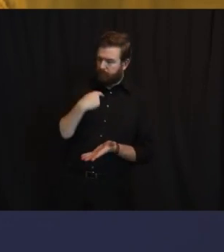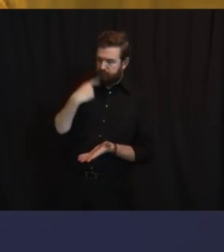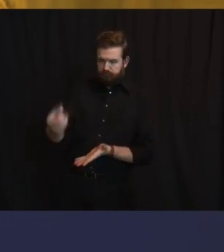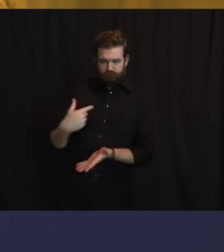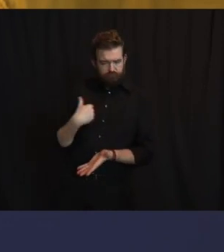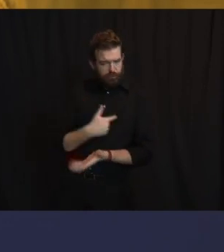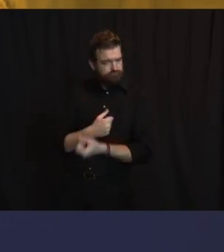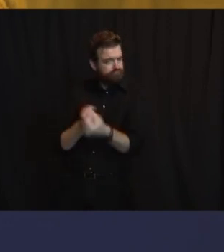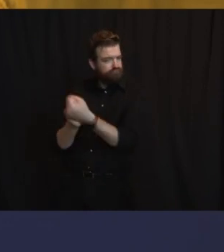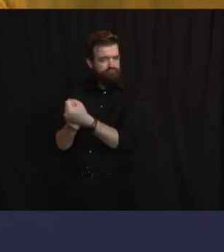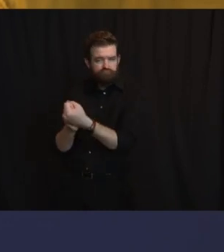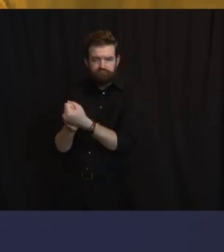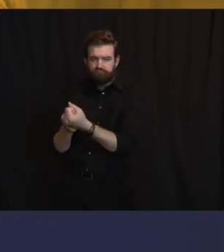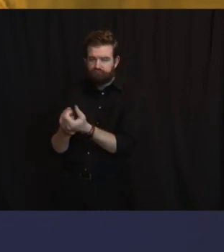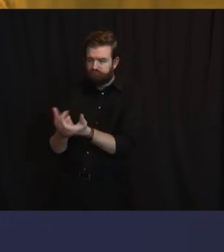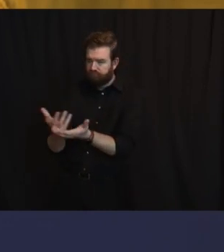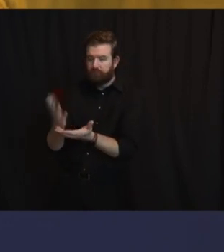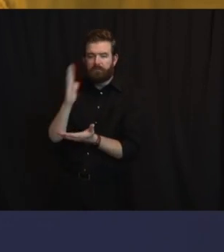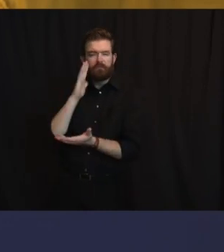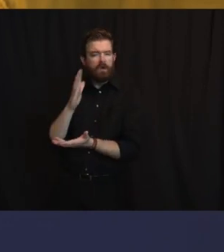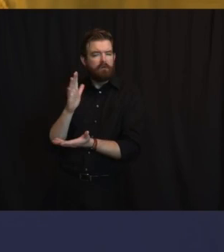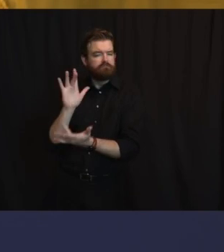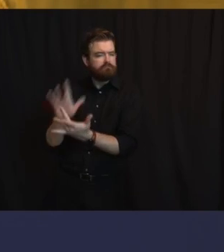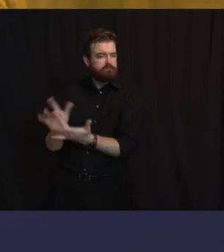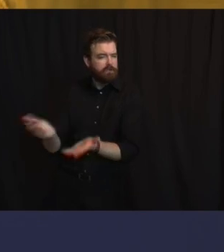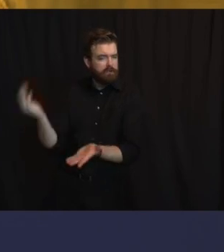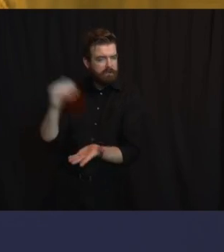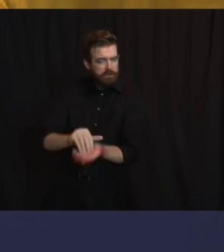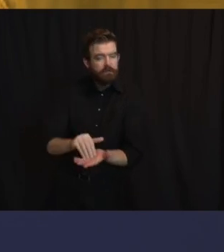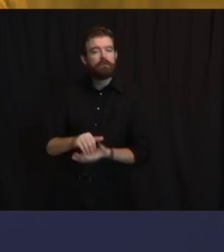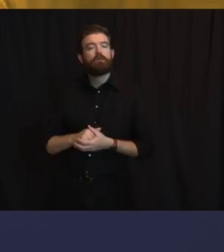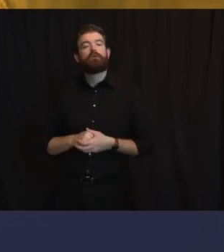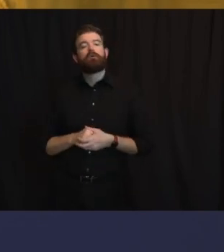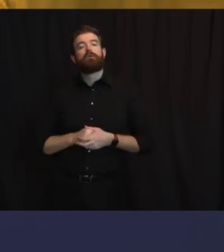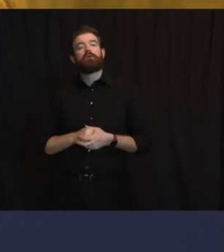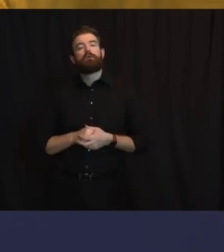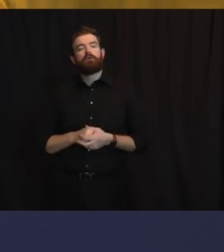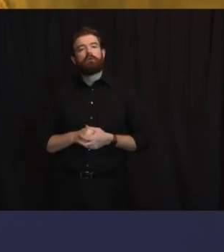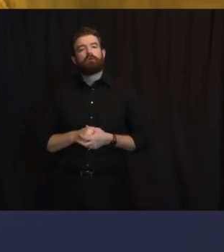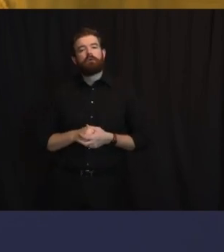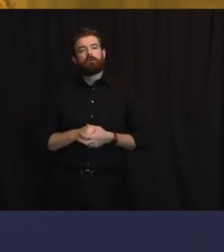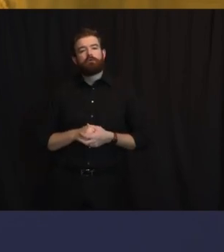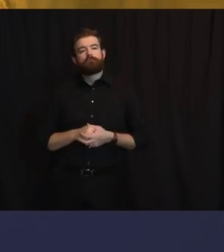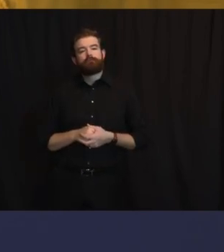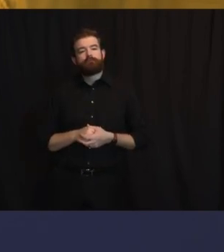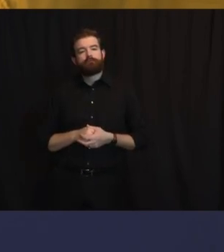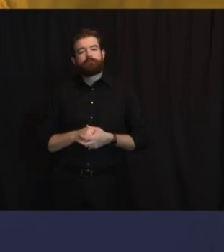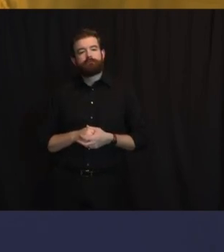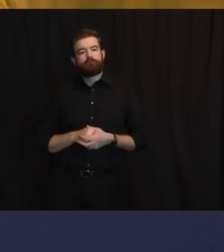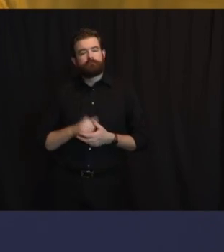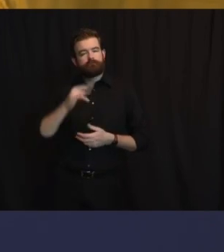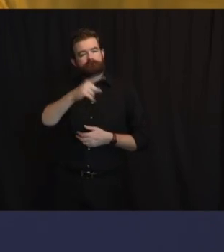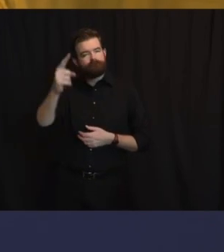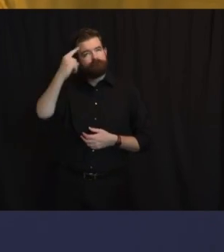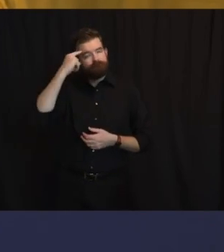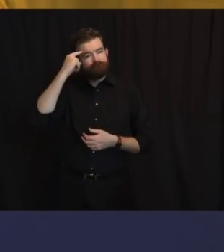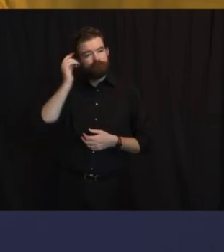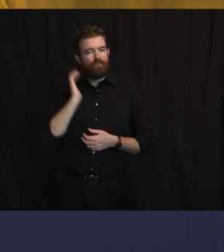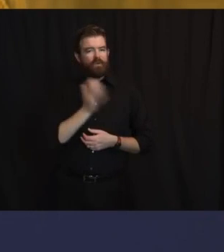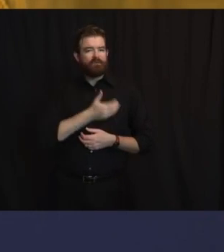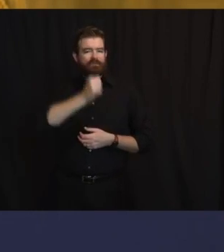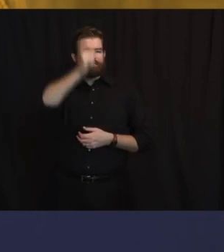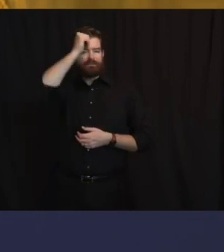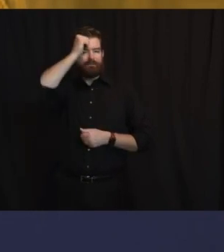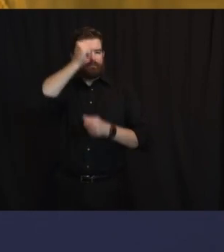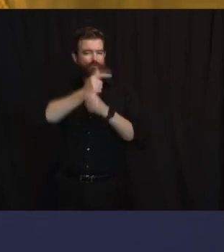follow up again. Please keep our Indian brothers and sisters in your thoughts and prayers. There's lots of different organizations that are raising